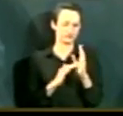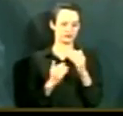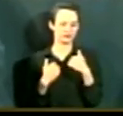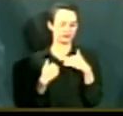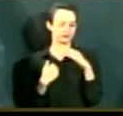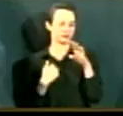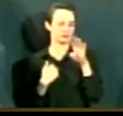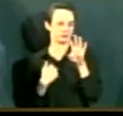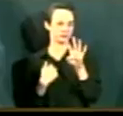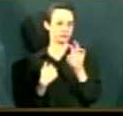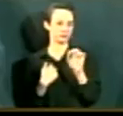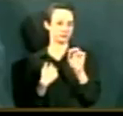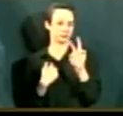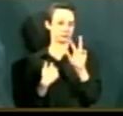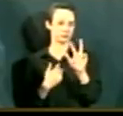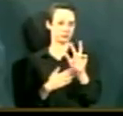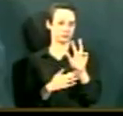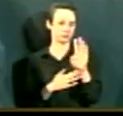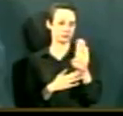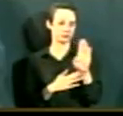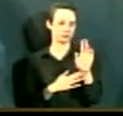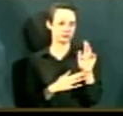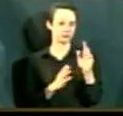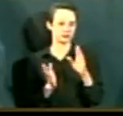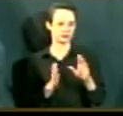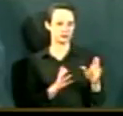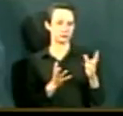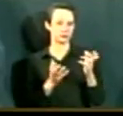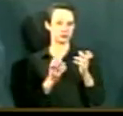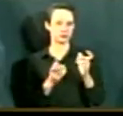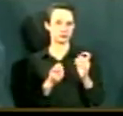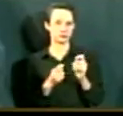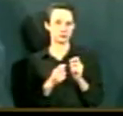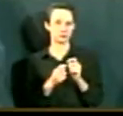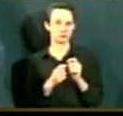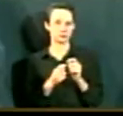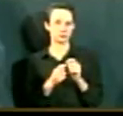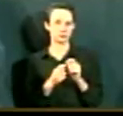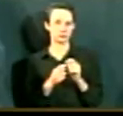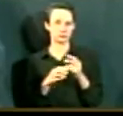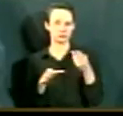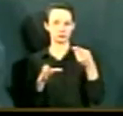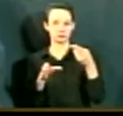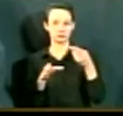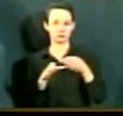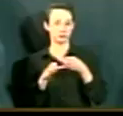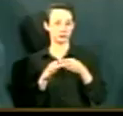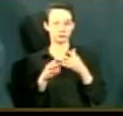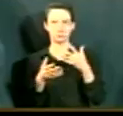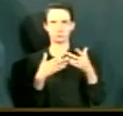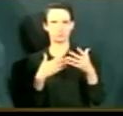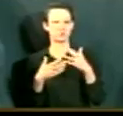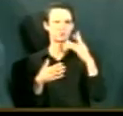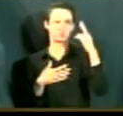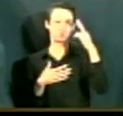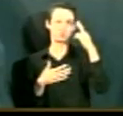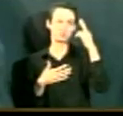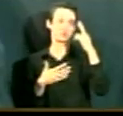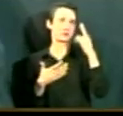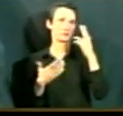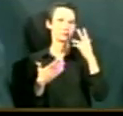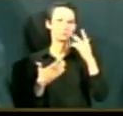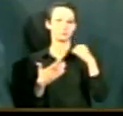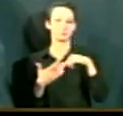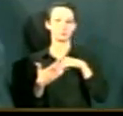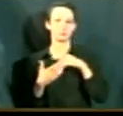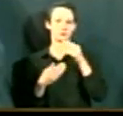403 plan, 403B plan, and wants to participate for whatever reason, that we